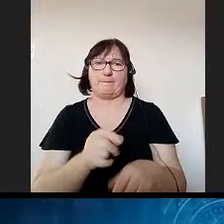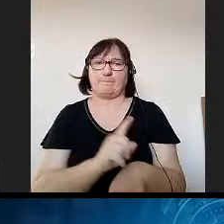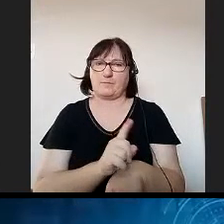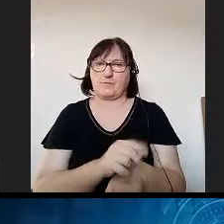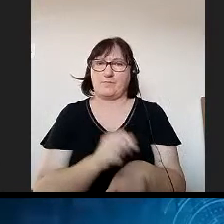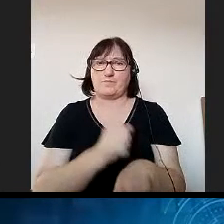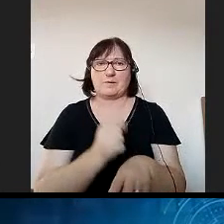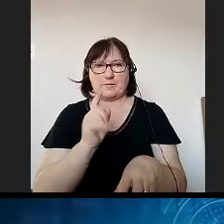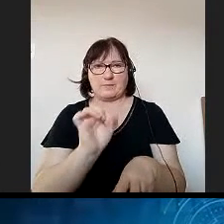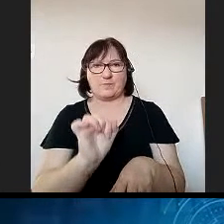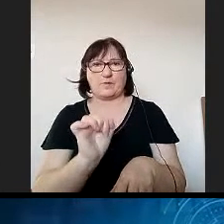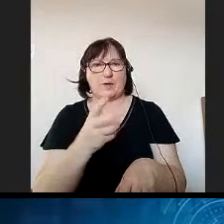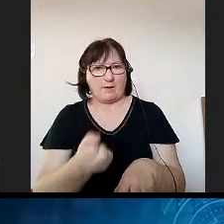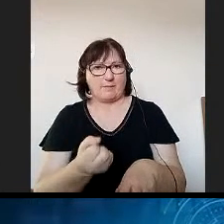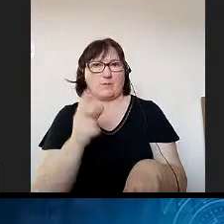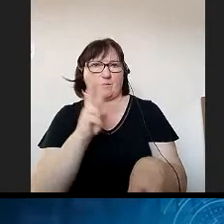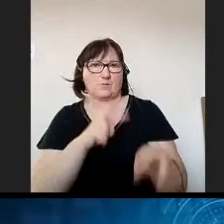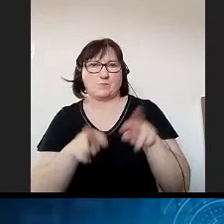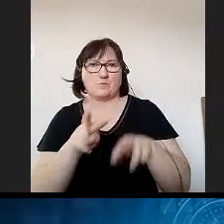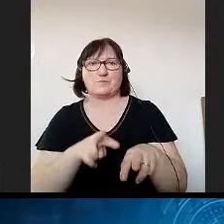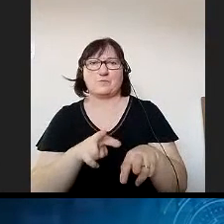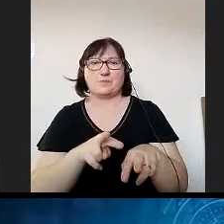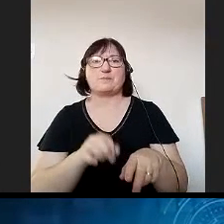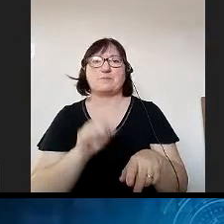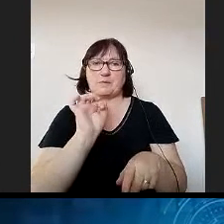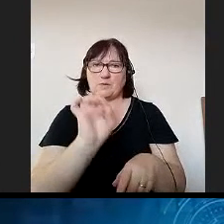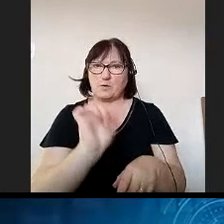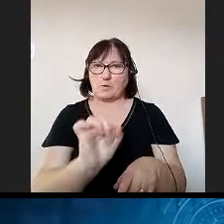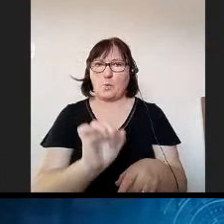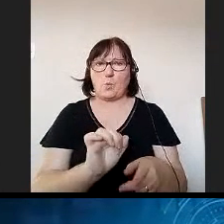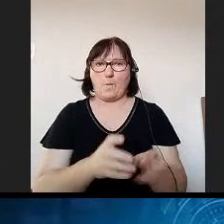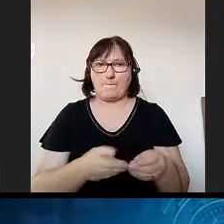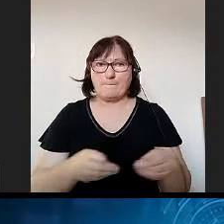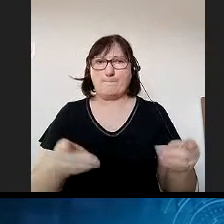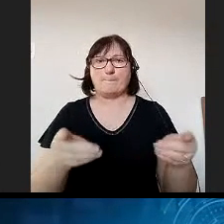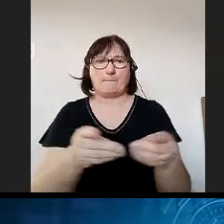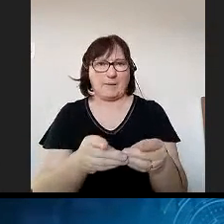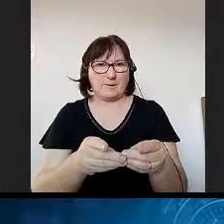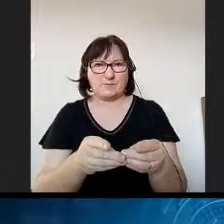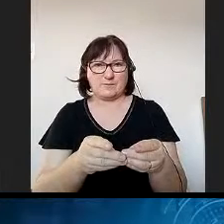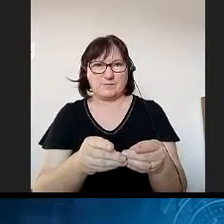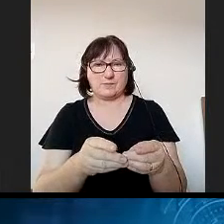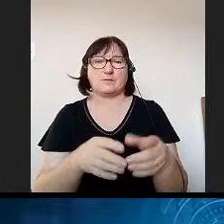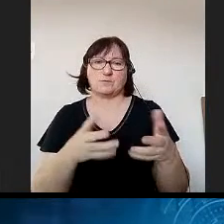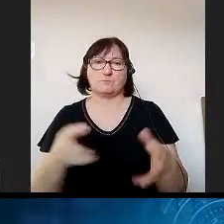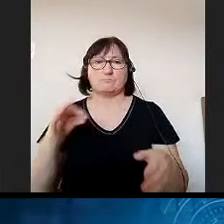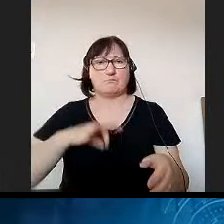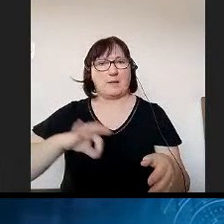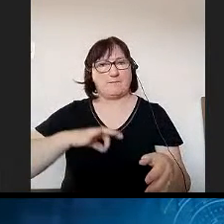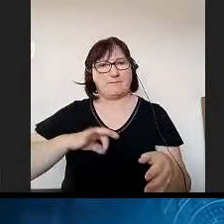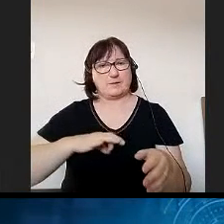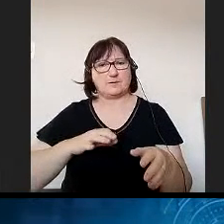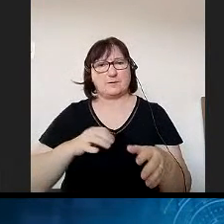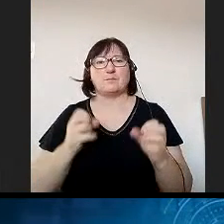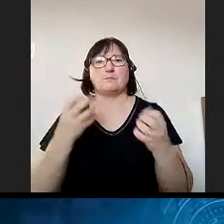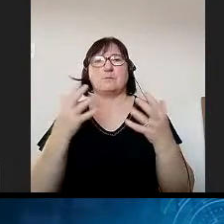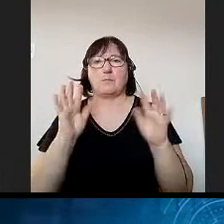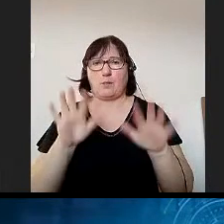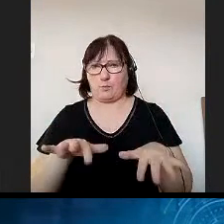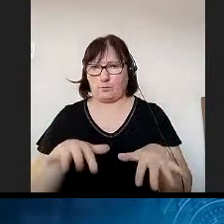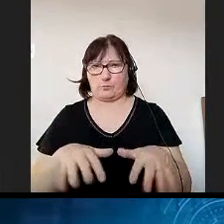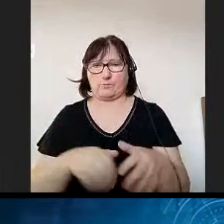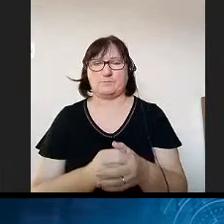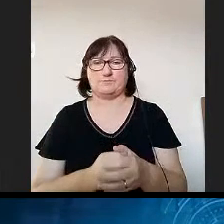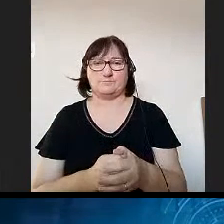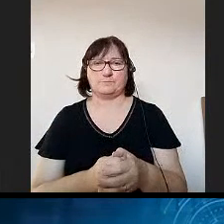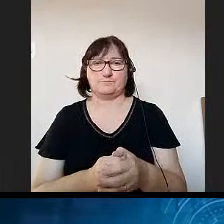your consignments done at your premises. So there are many. And we also have the deferment scheme. Through the deferment